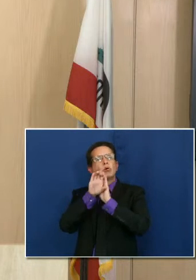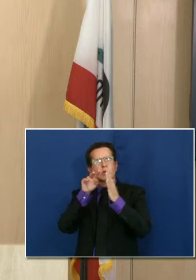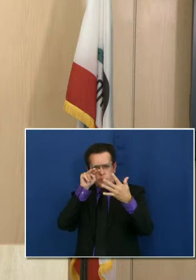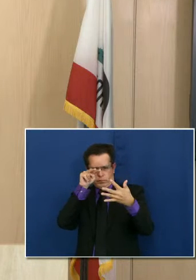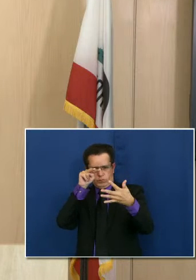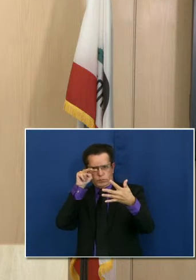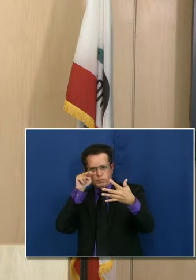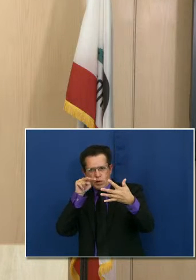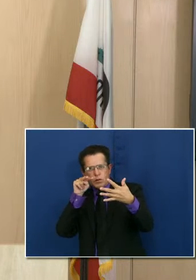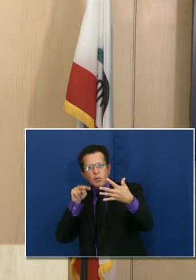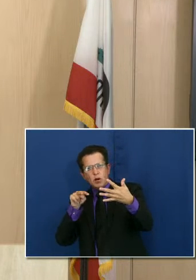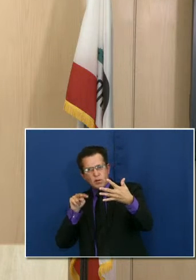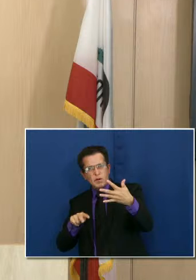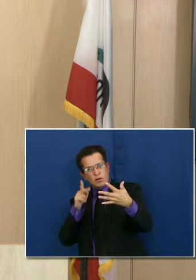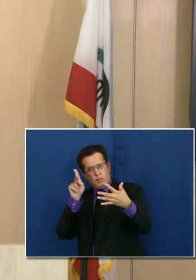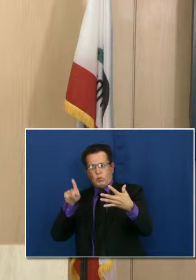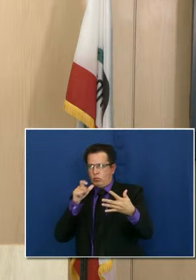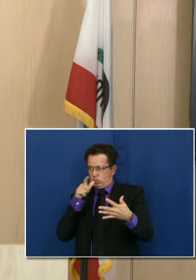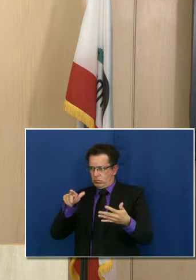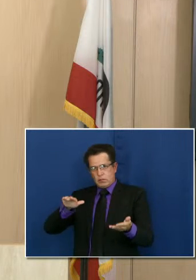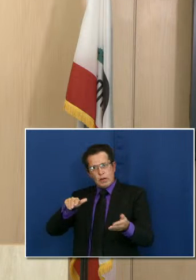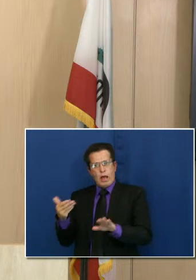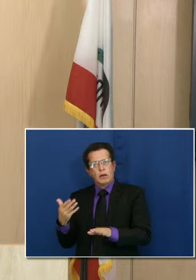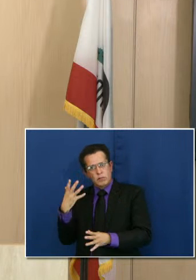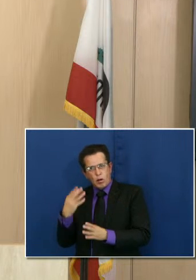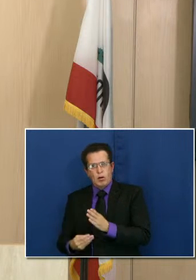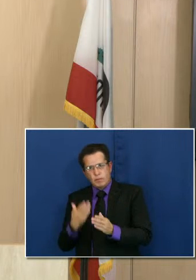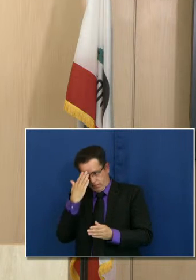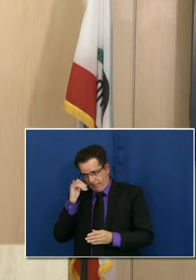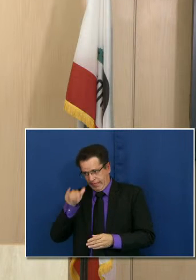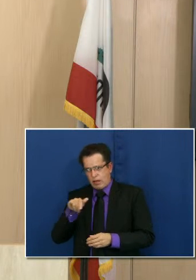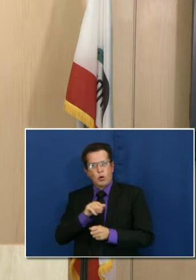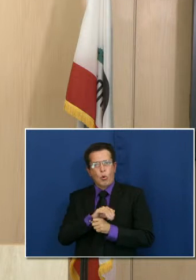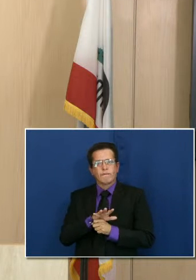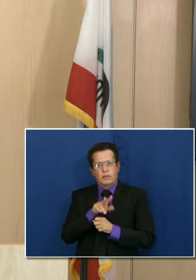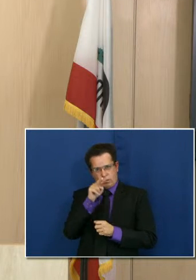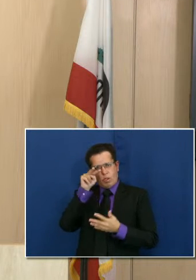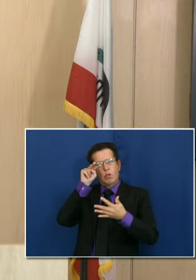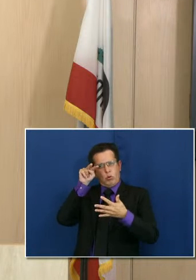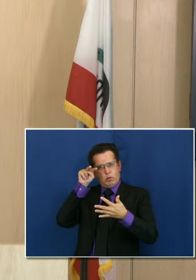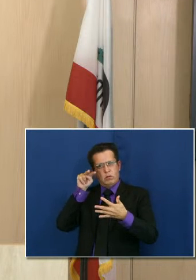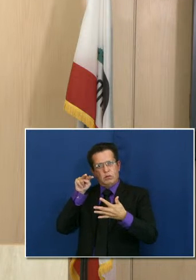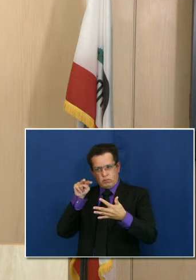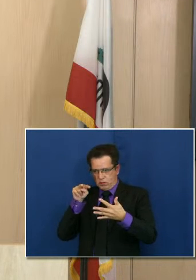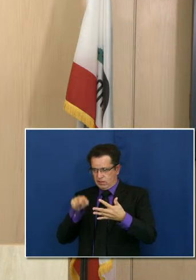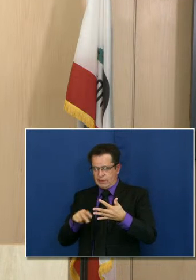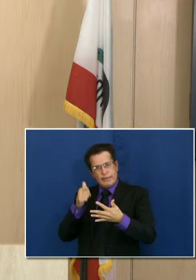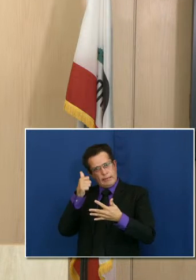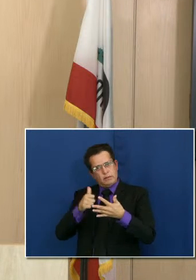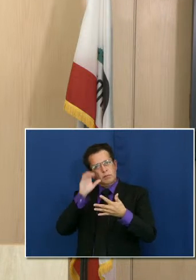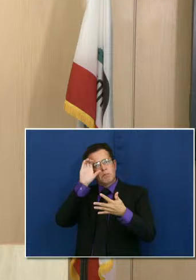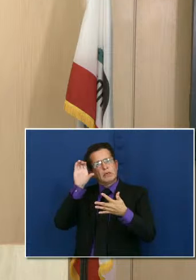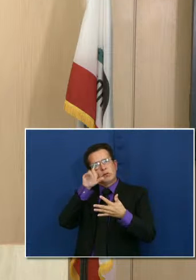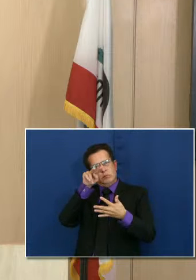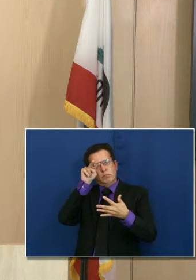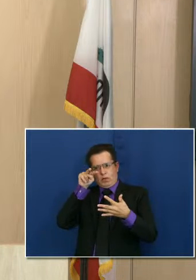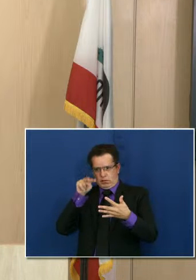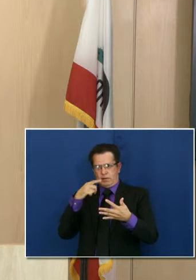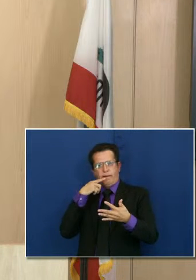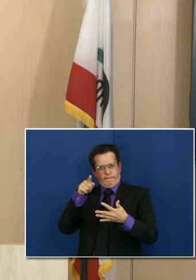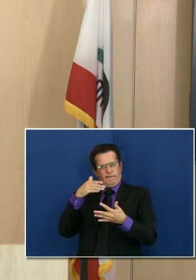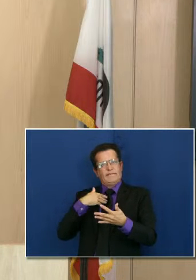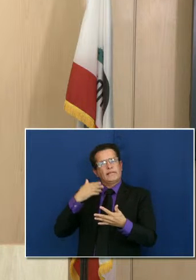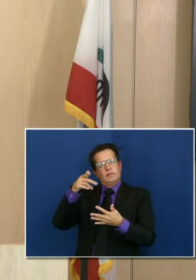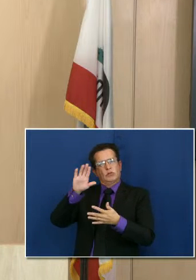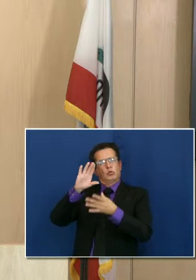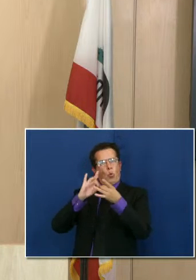those who unfortunately have lost their lives to this pandemic. Each photo tells a story.